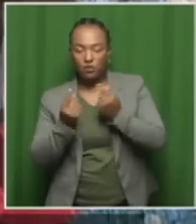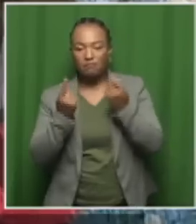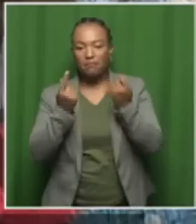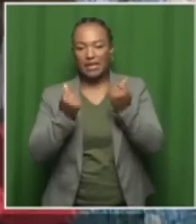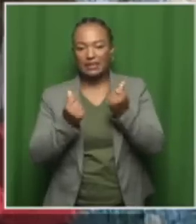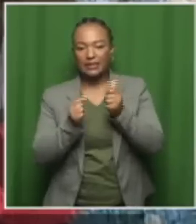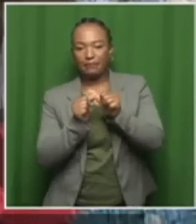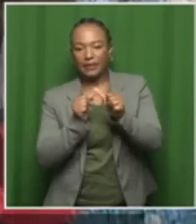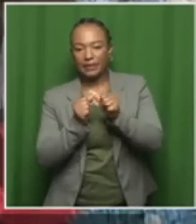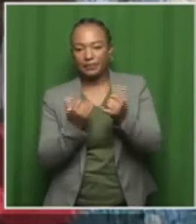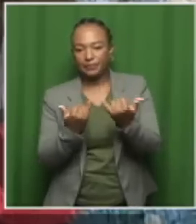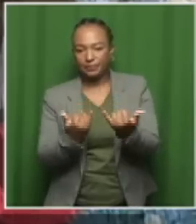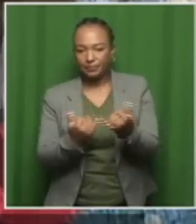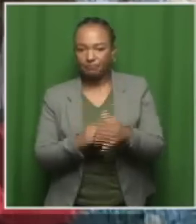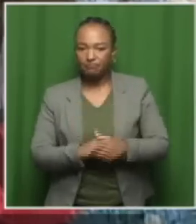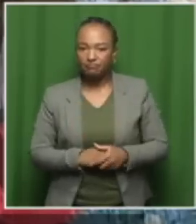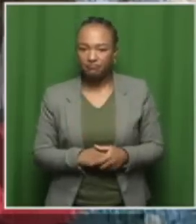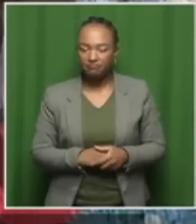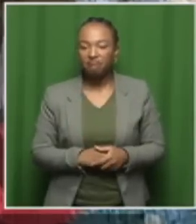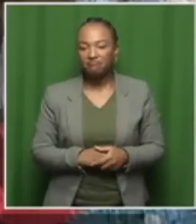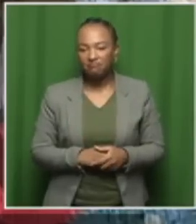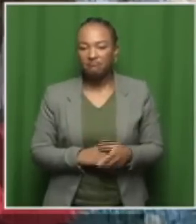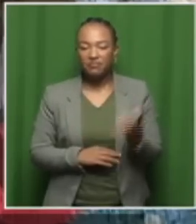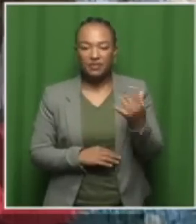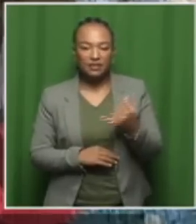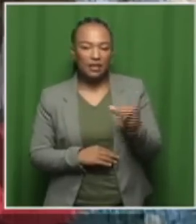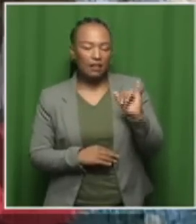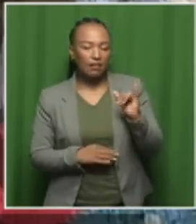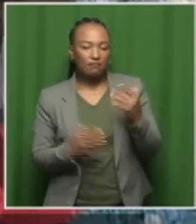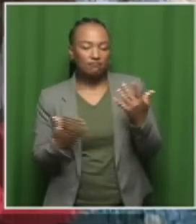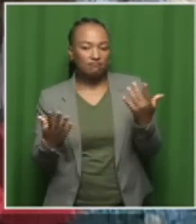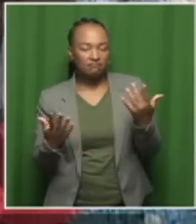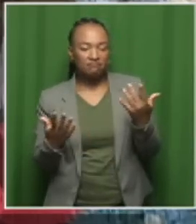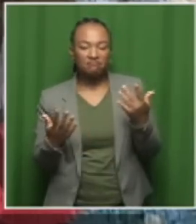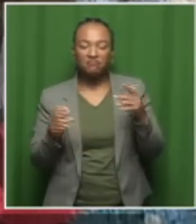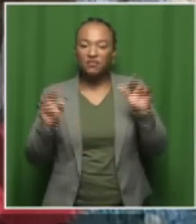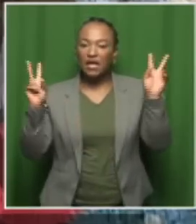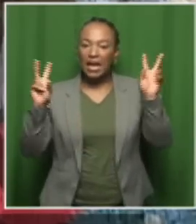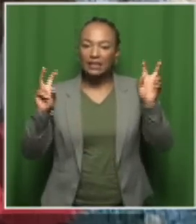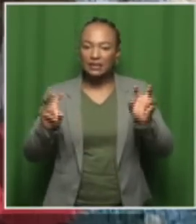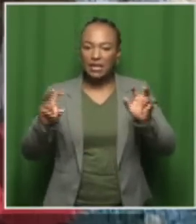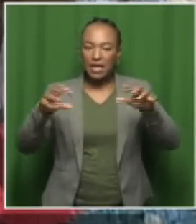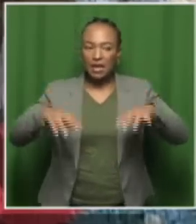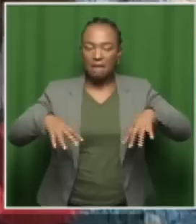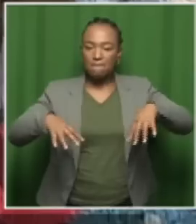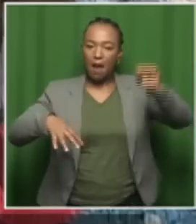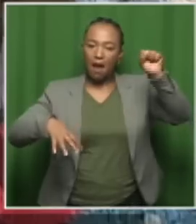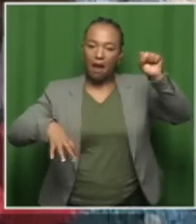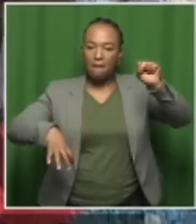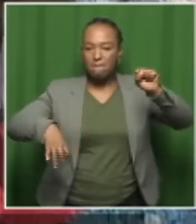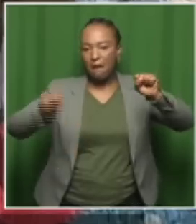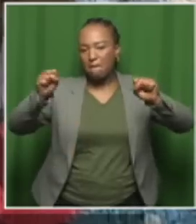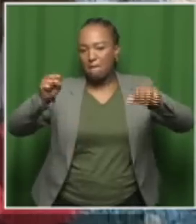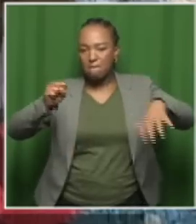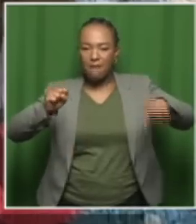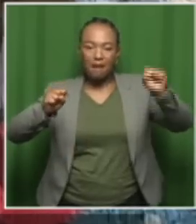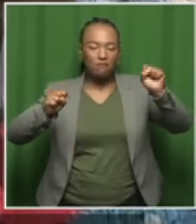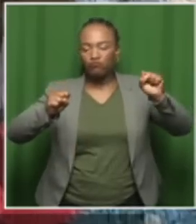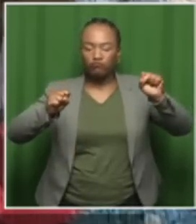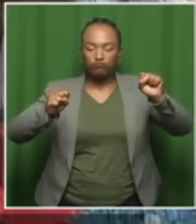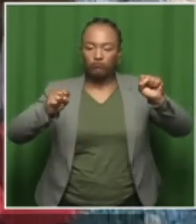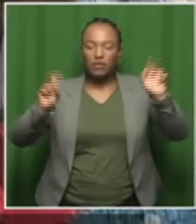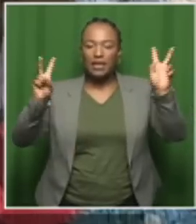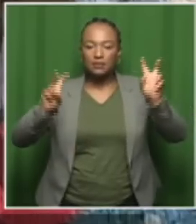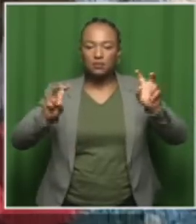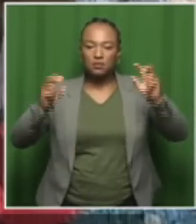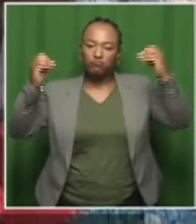increases. And we still don't have any resumption of load shedding. So there is scope to be